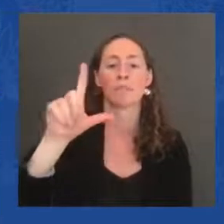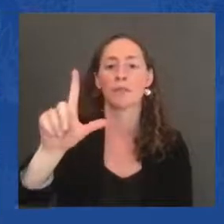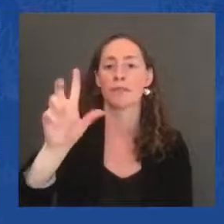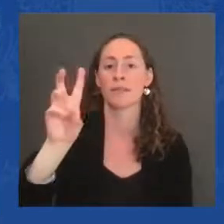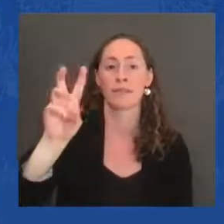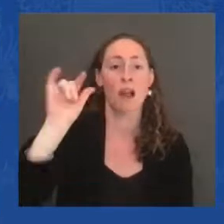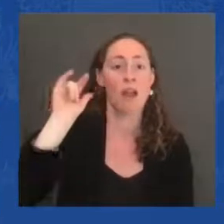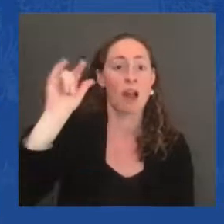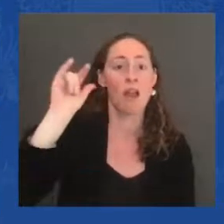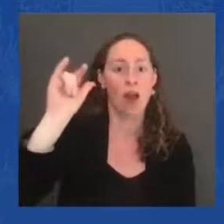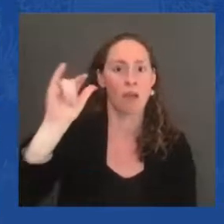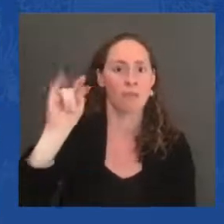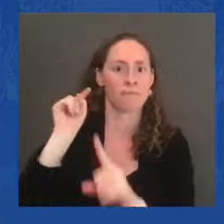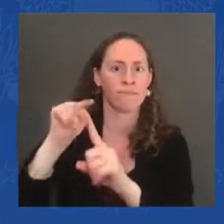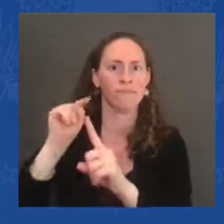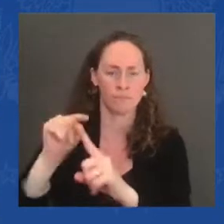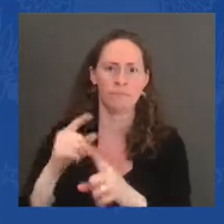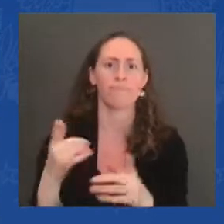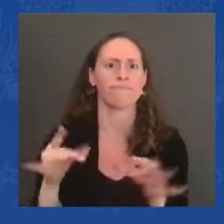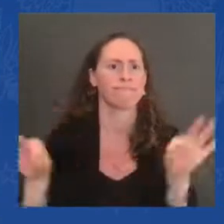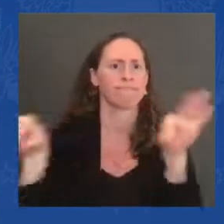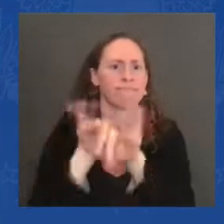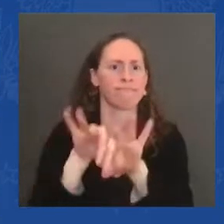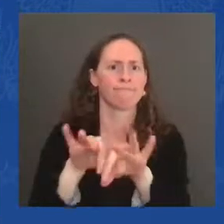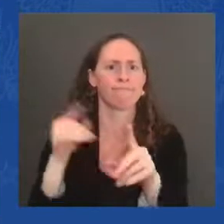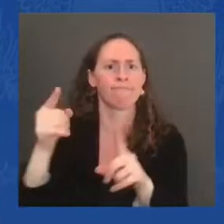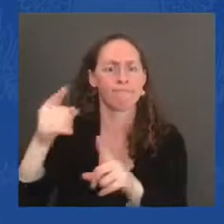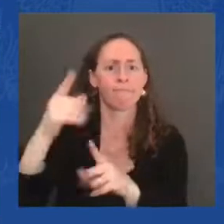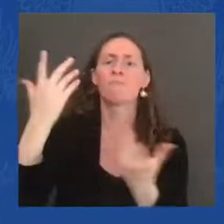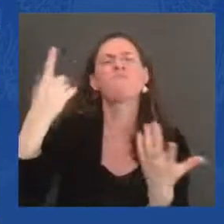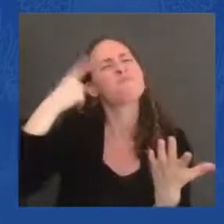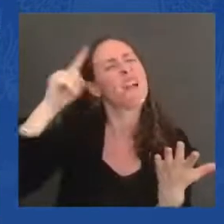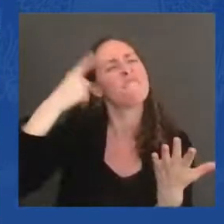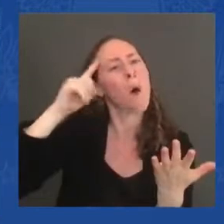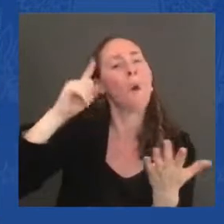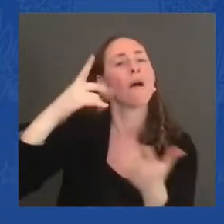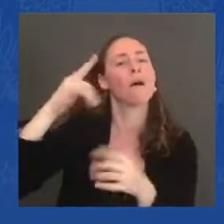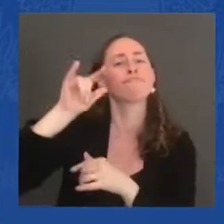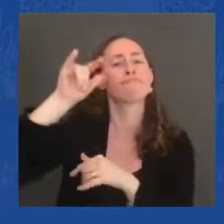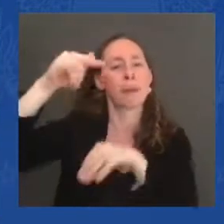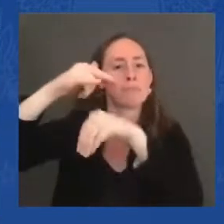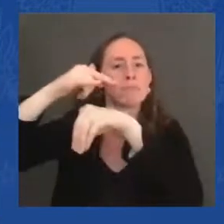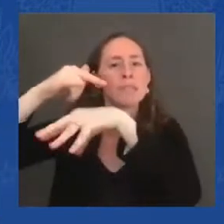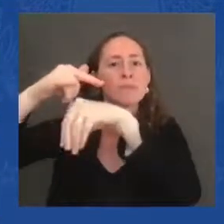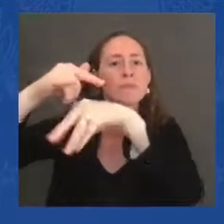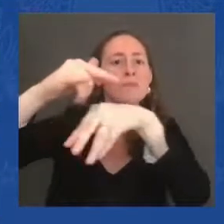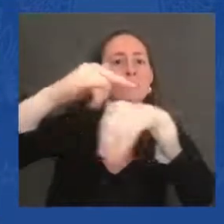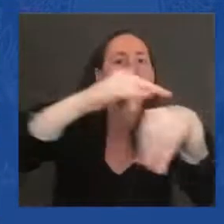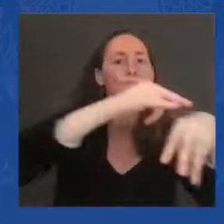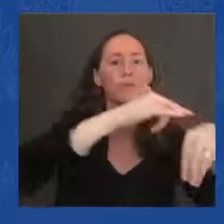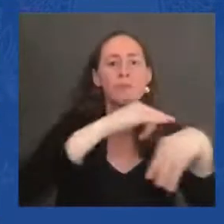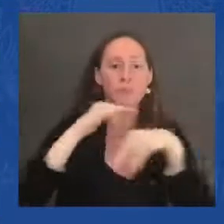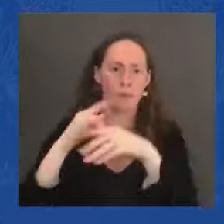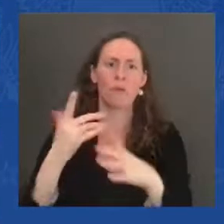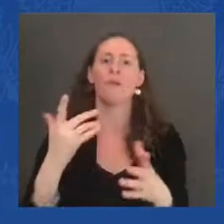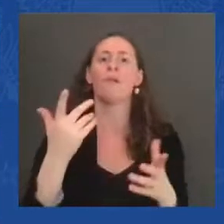over 1,000 missions so far, 250 active duty troops, and I've gotten no pushback